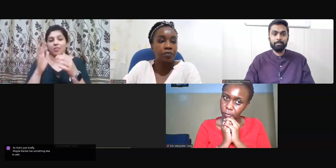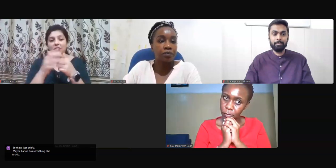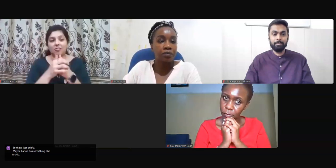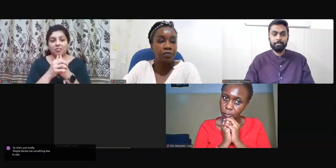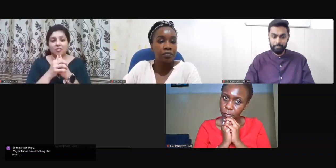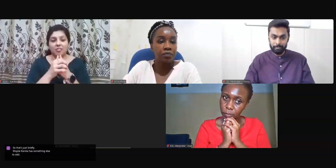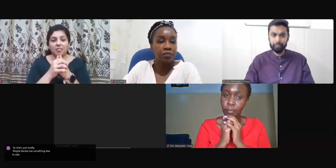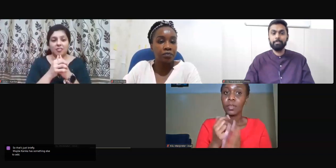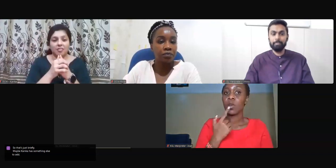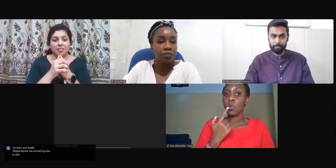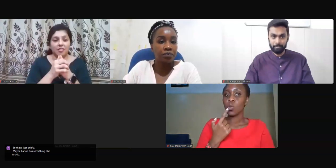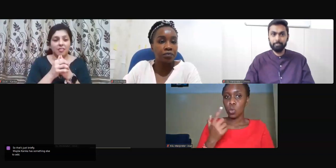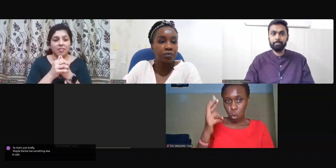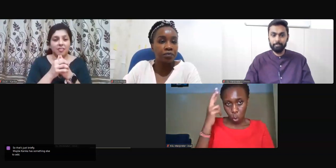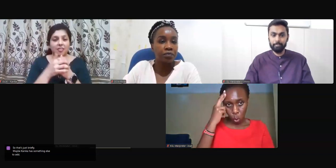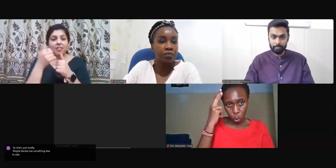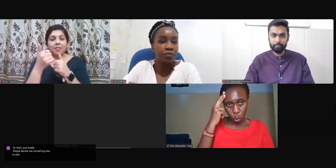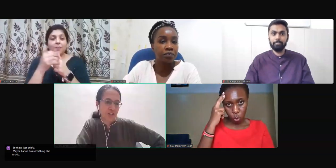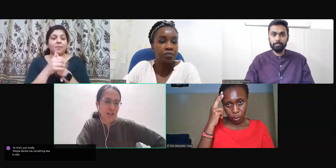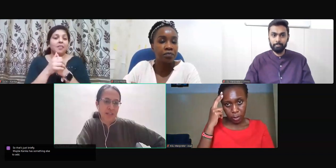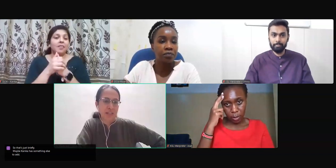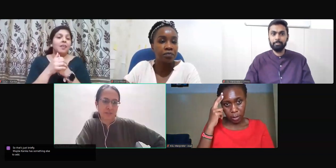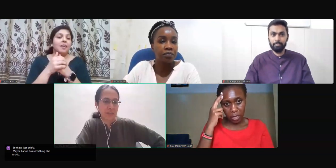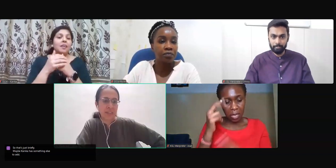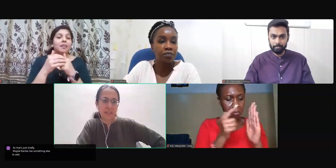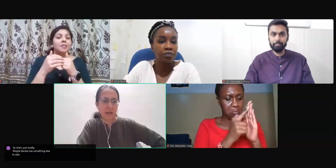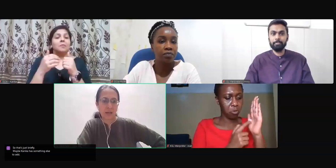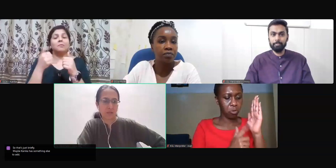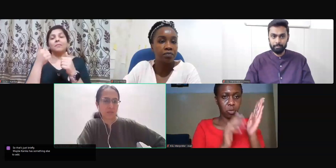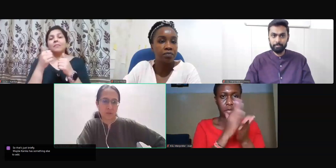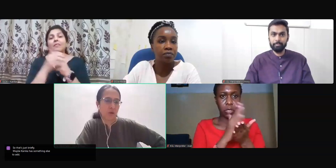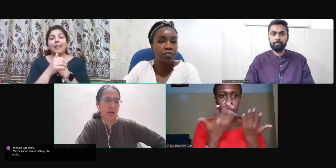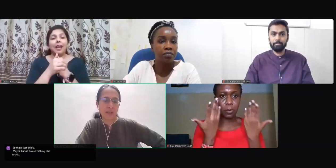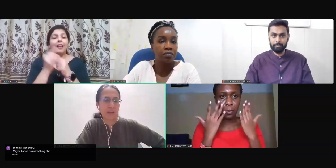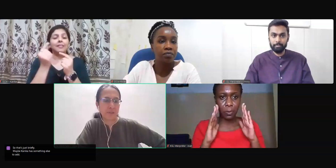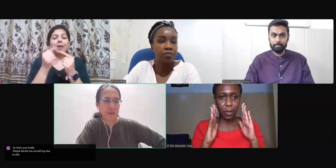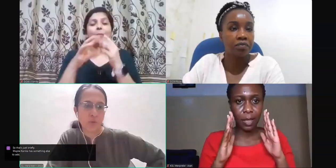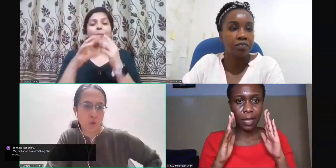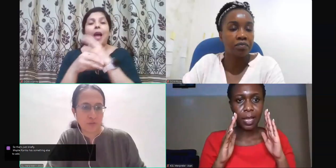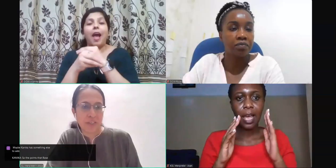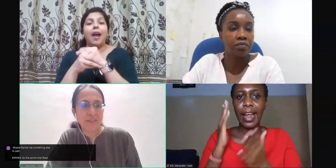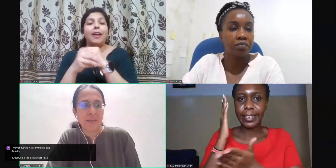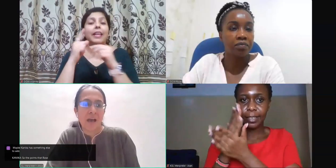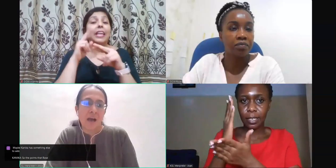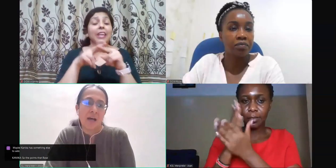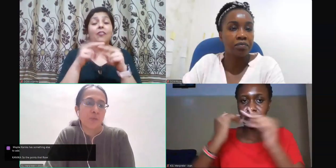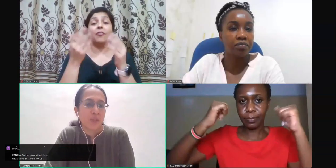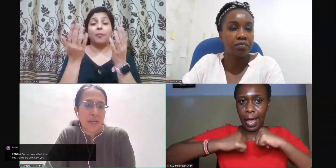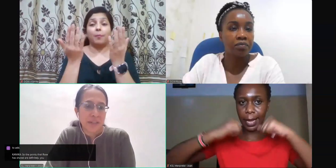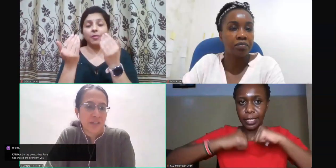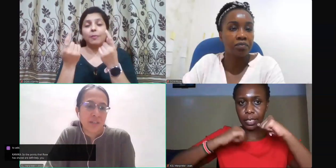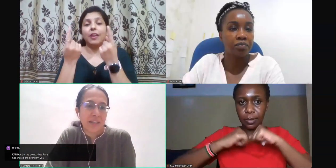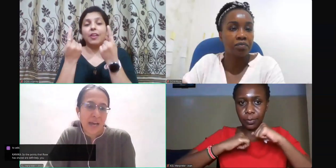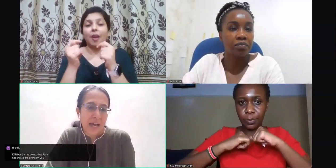So, Rose, the points that Rose has shared are definitely, I agree with all of these. I